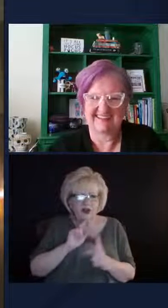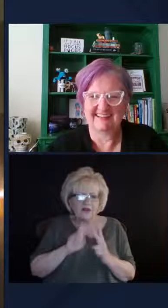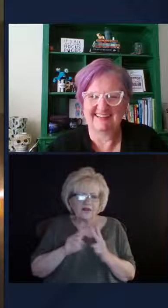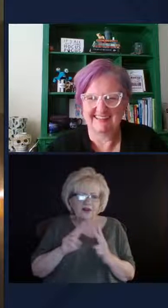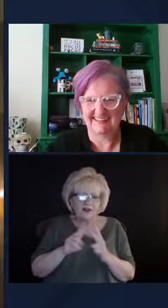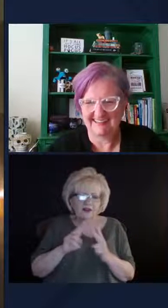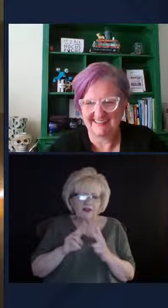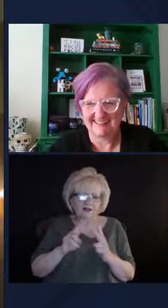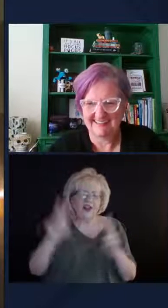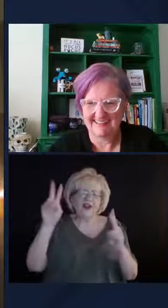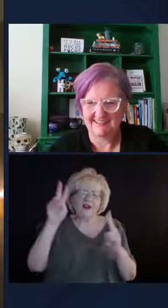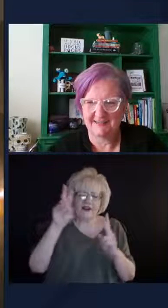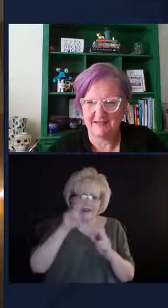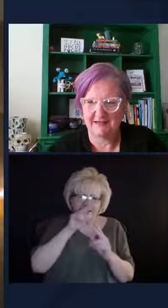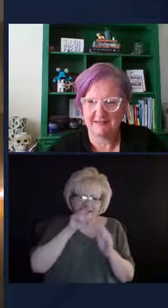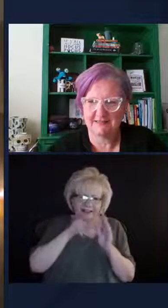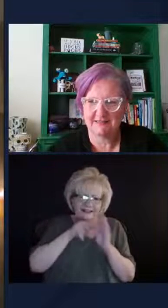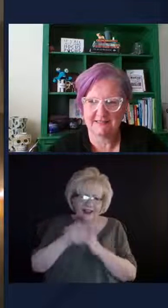that.